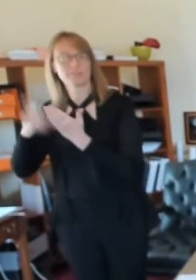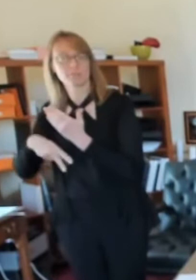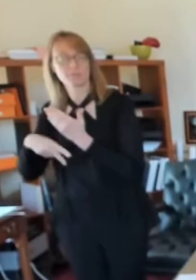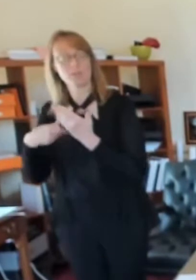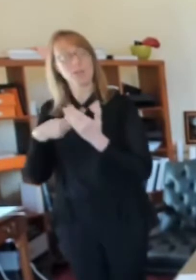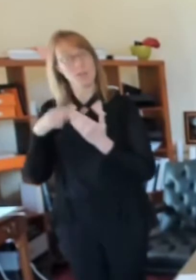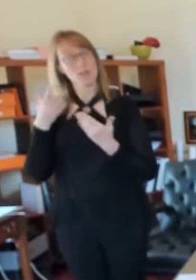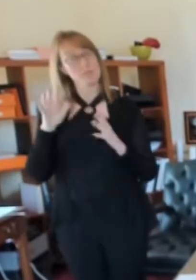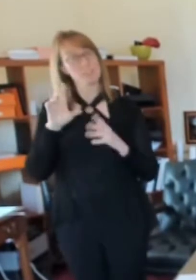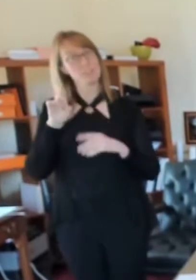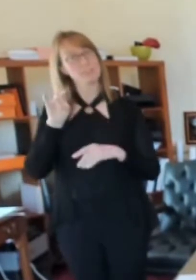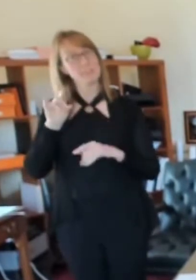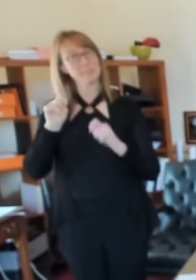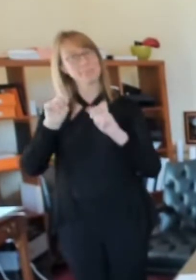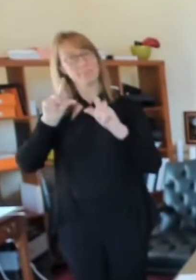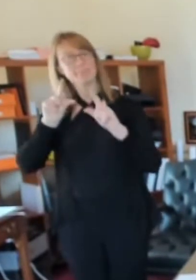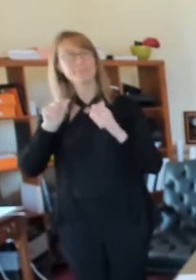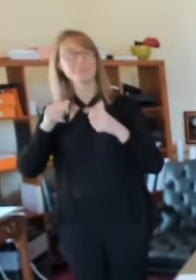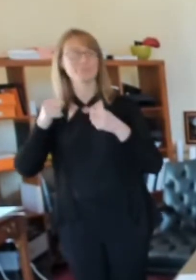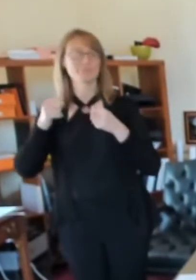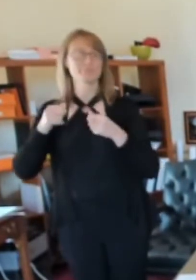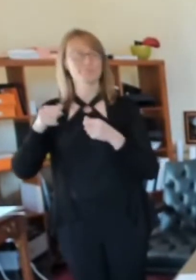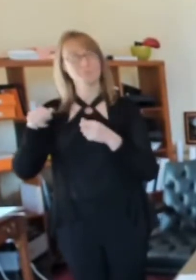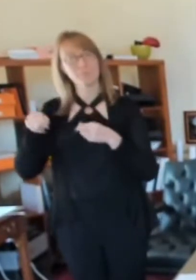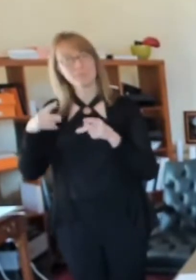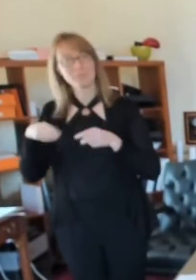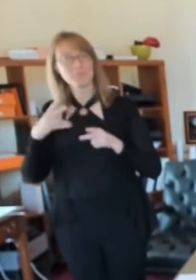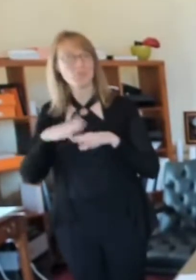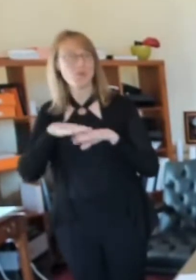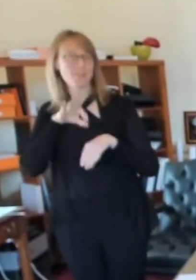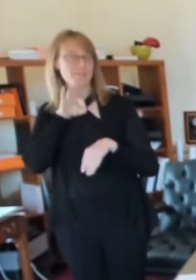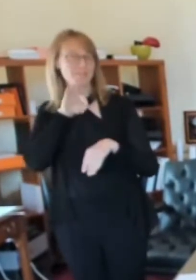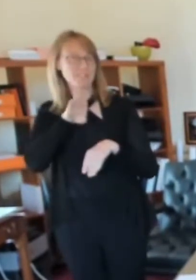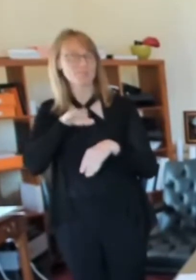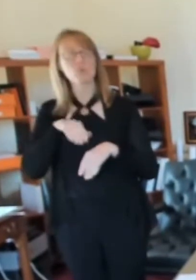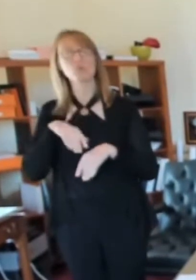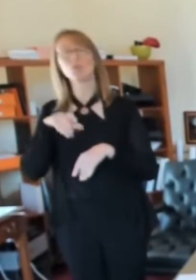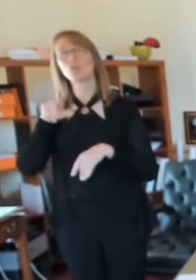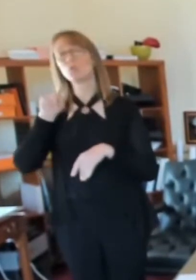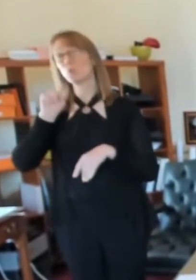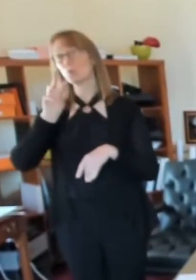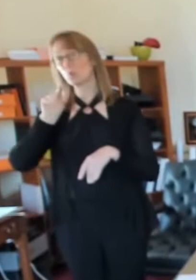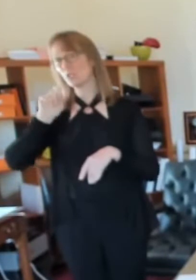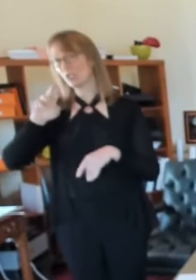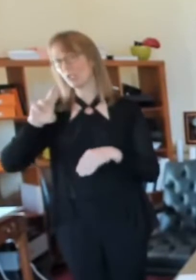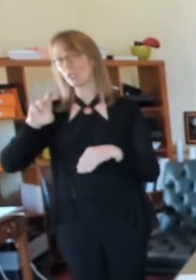post about on Facebook and Twitter in the last few days.